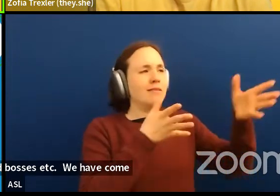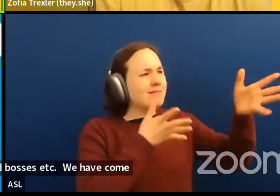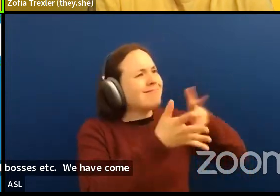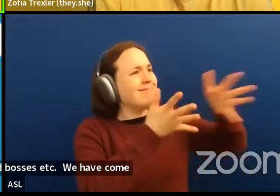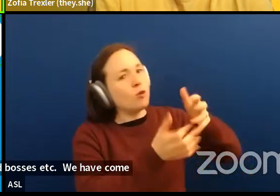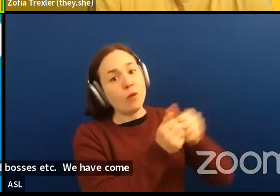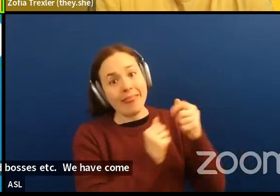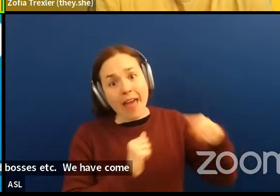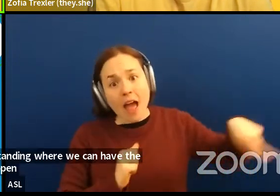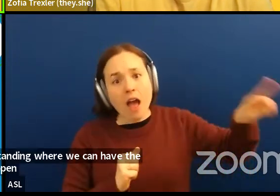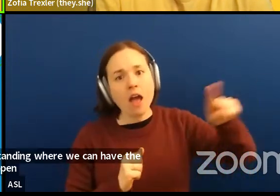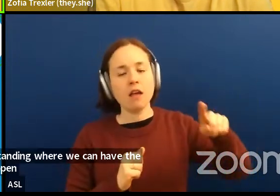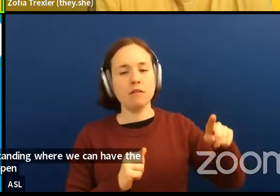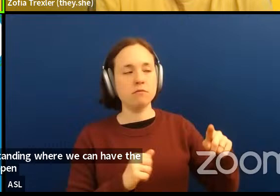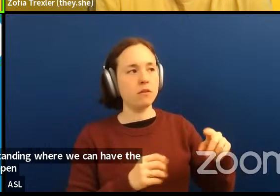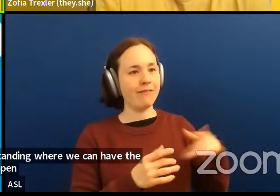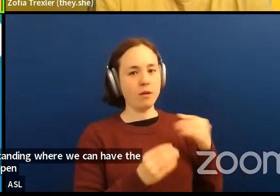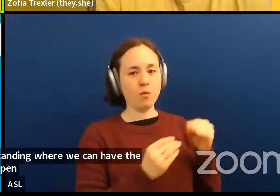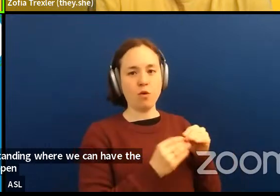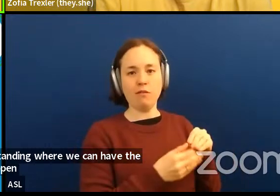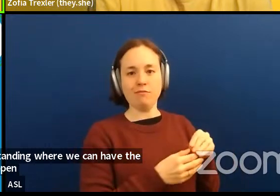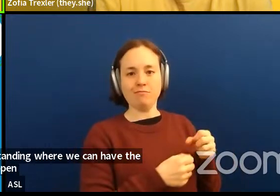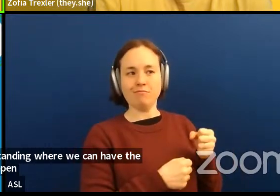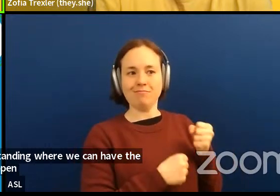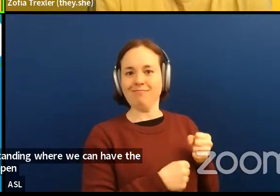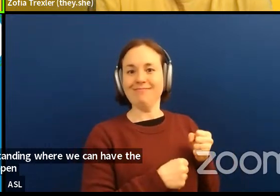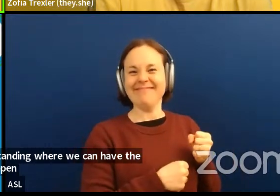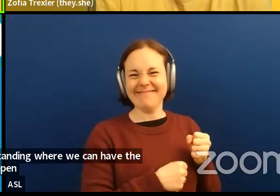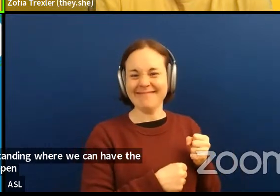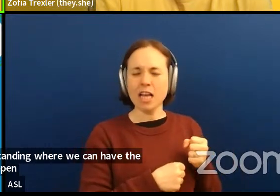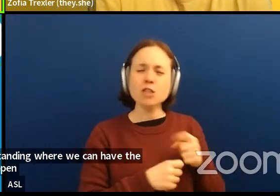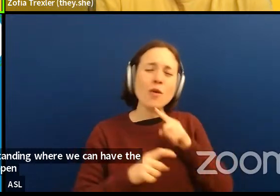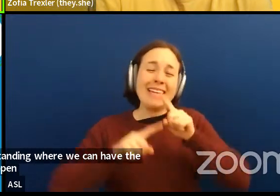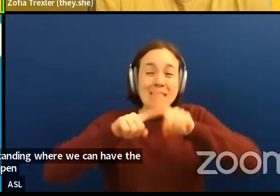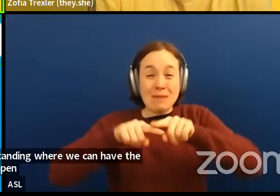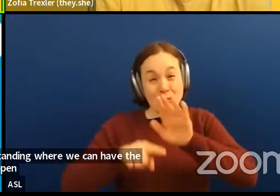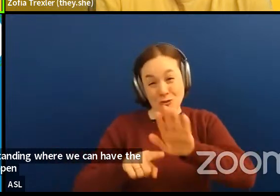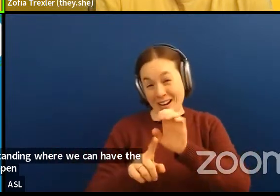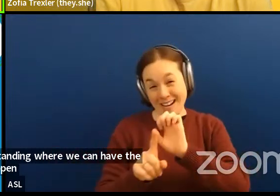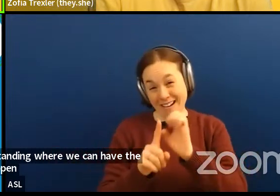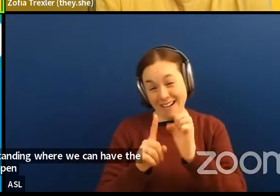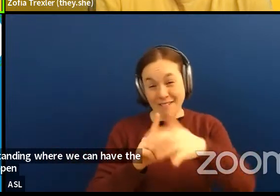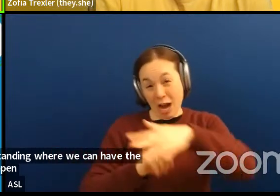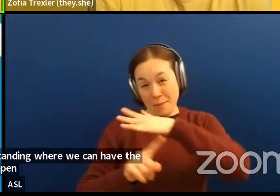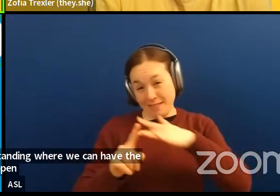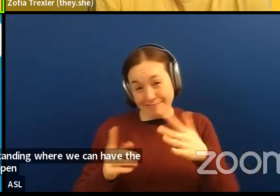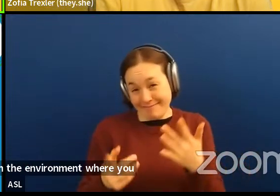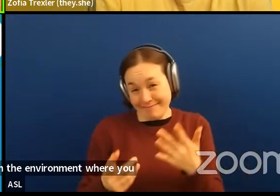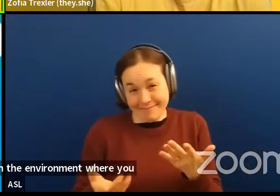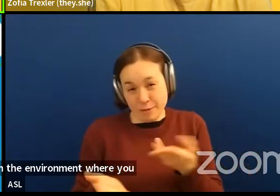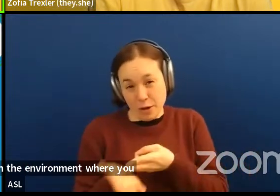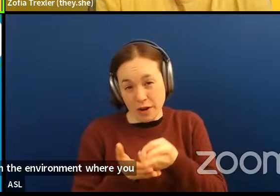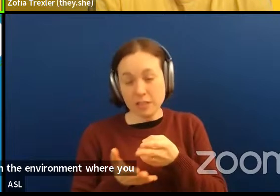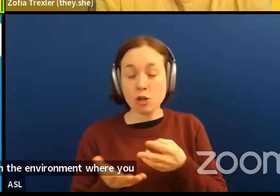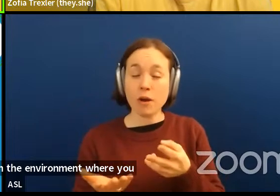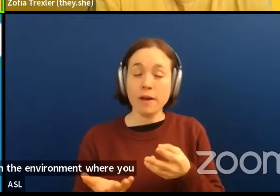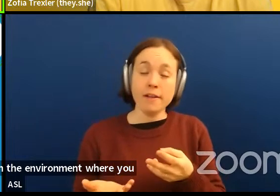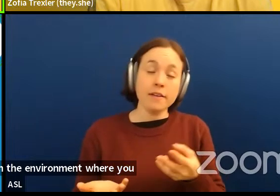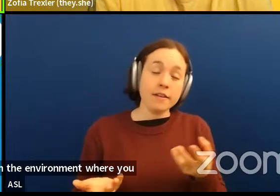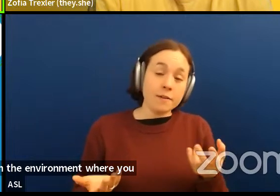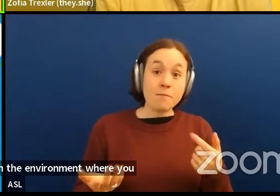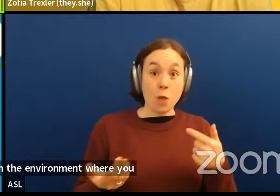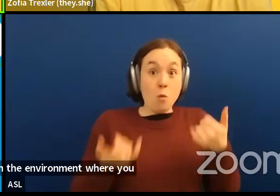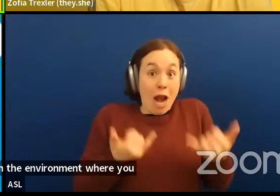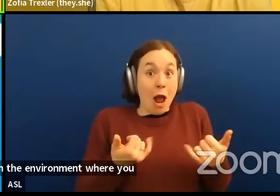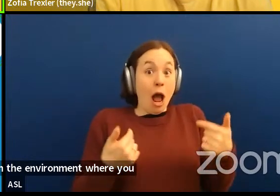well. So it really depends on the environment where you are. If I know I am in a good